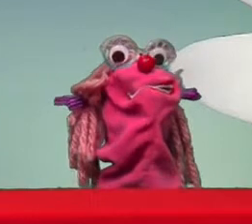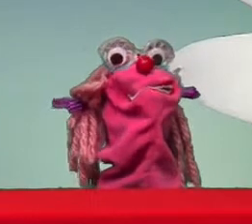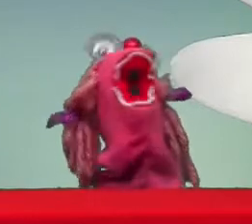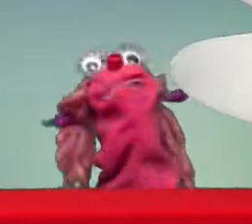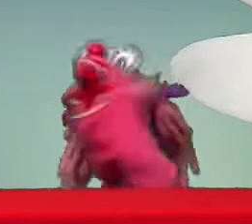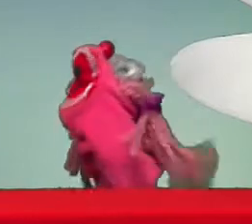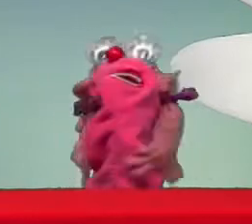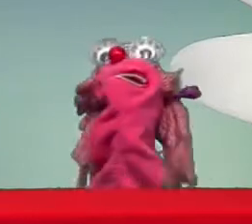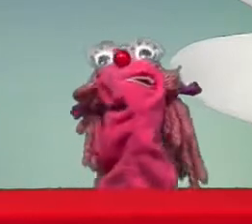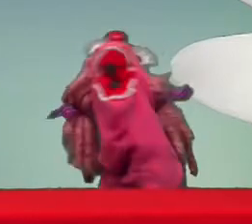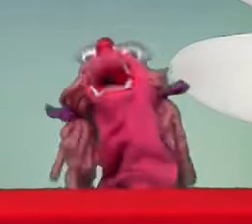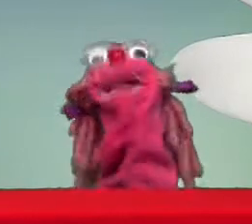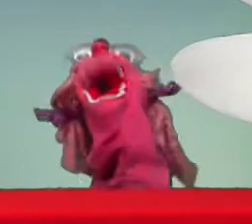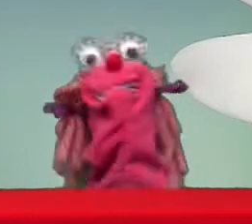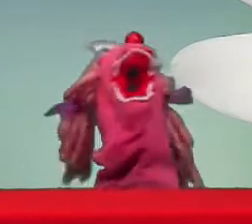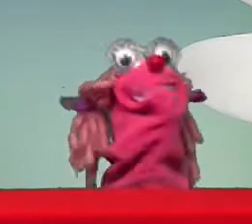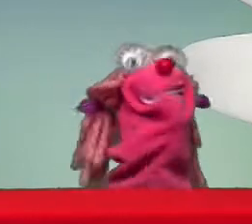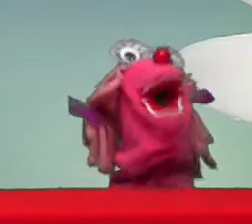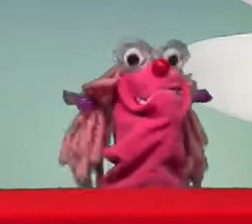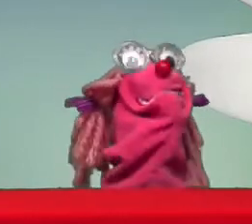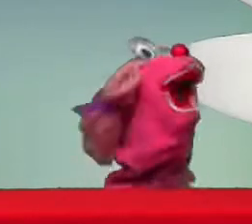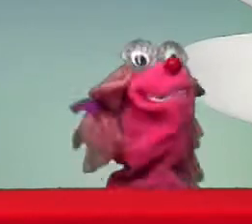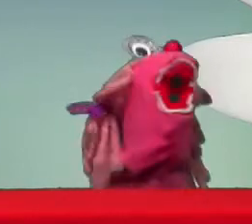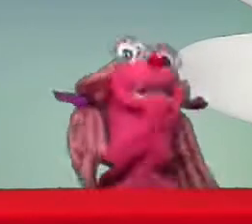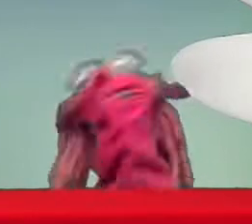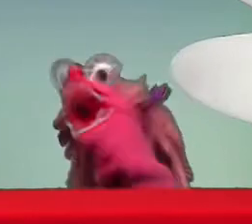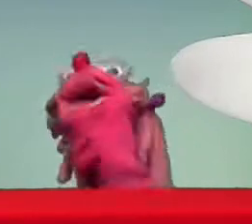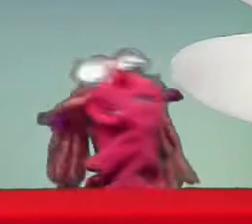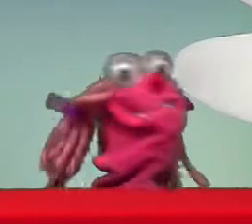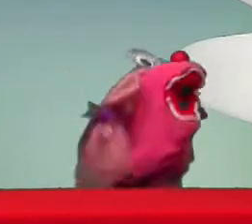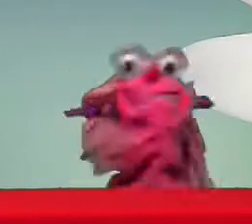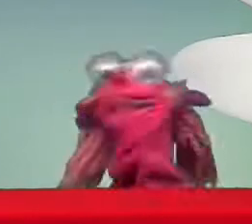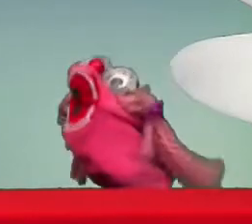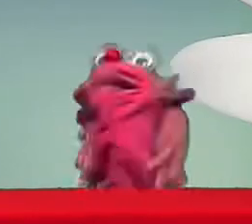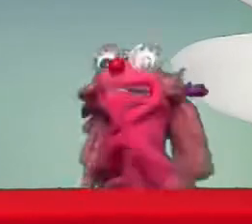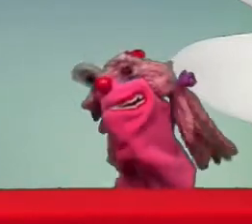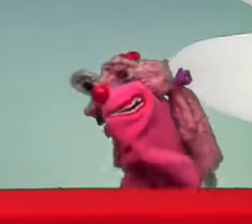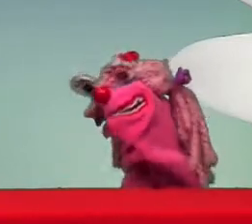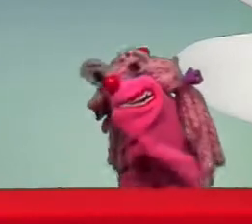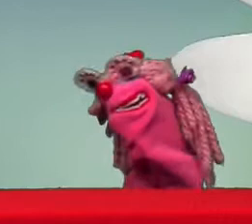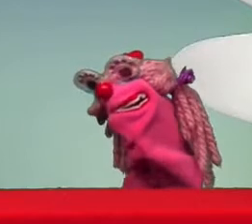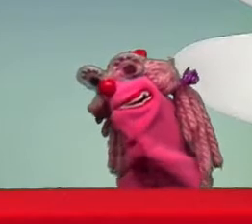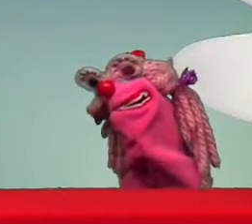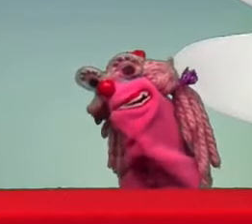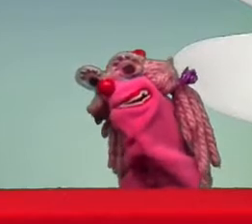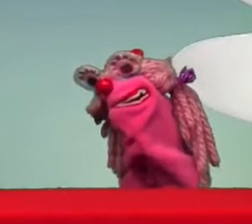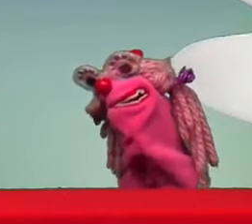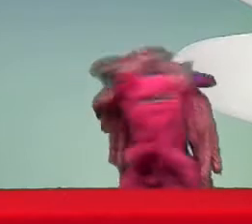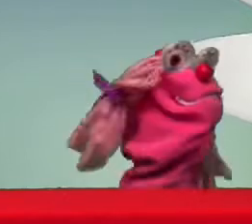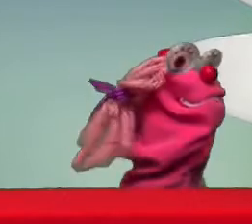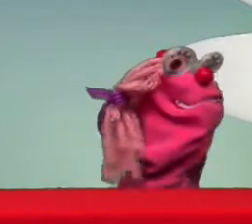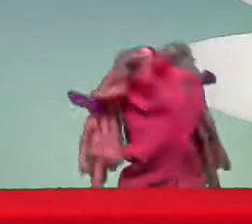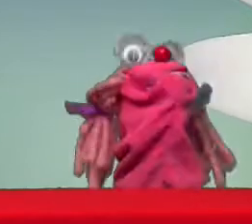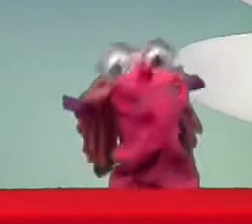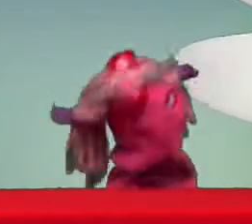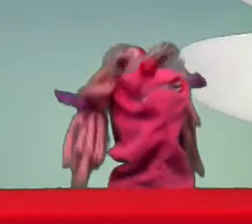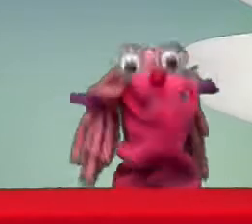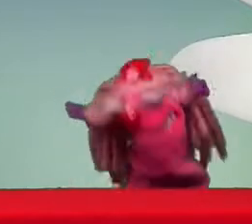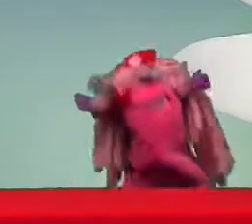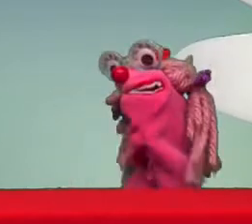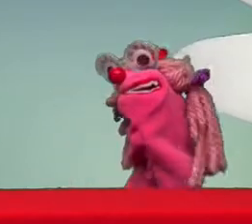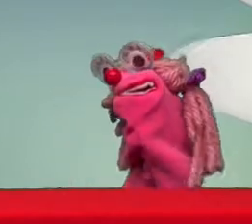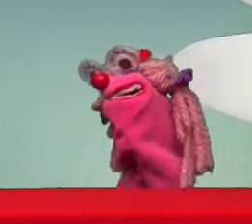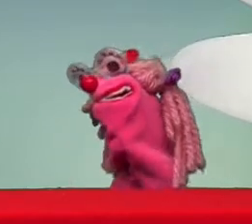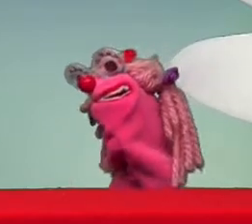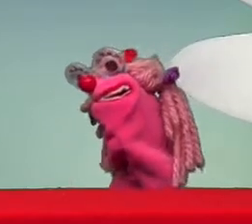animals? Exactly. And the cool thing is that we need both of them for our planet to survive. Because our plants give life with